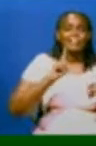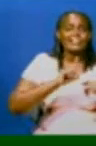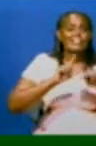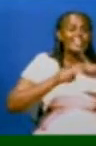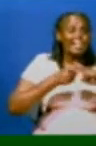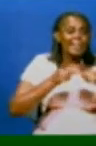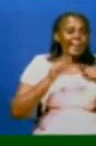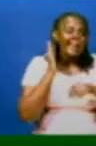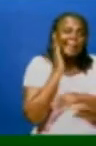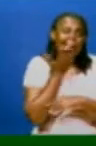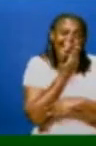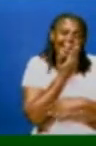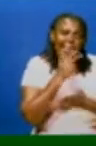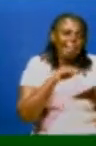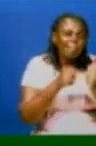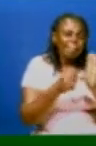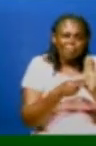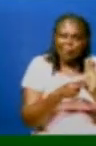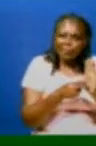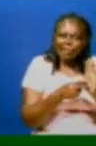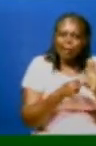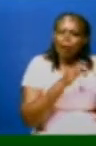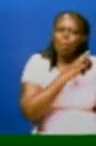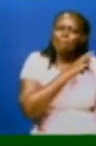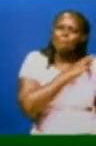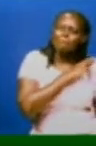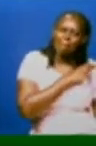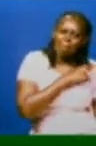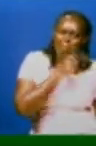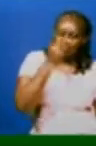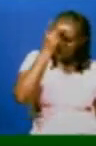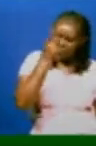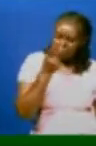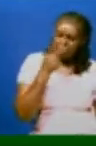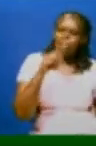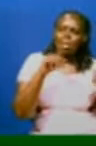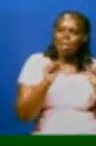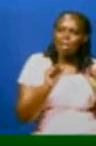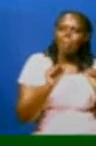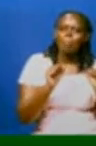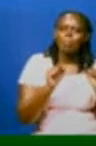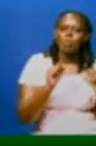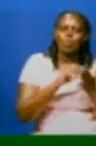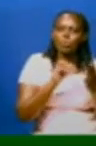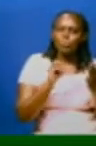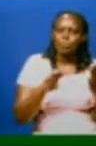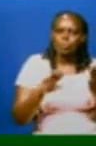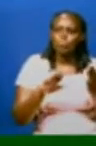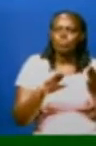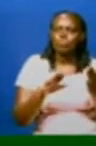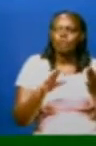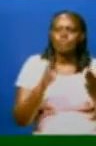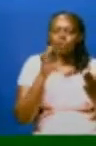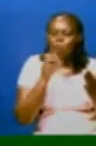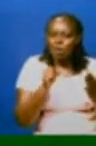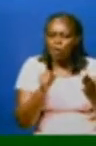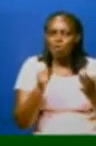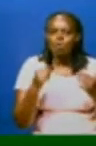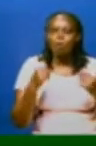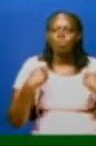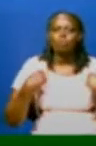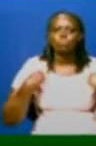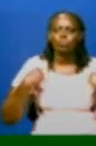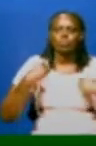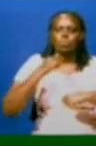mean more burden for parents for you to be able to phase out all the uniforms. So let's try